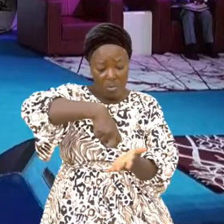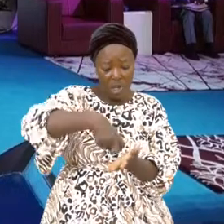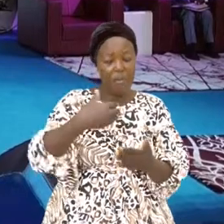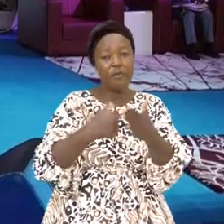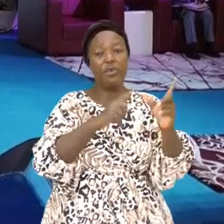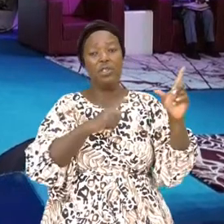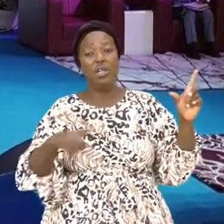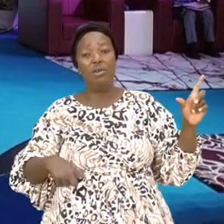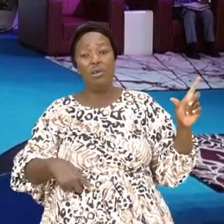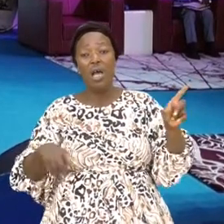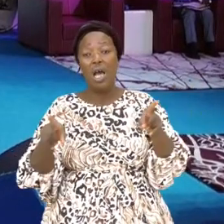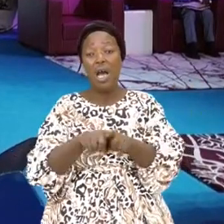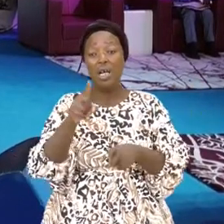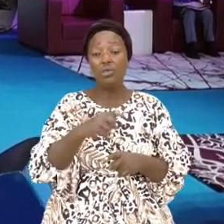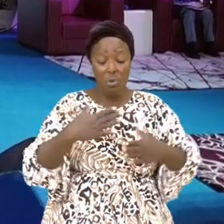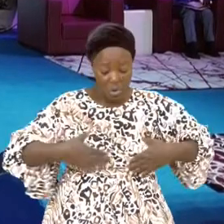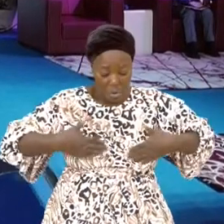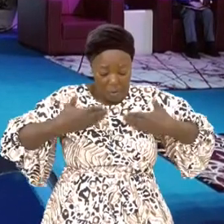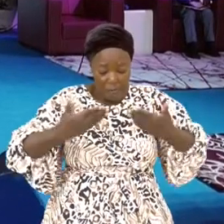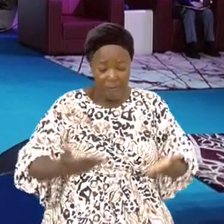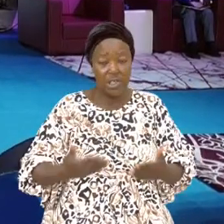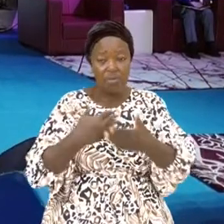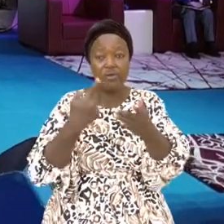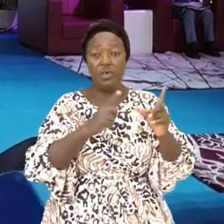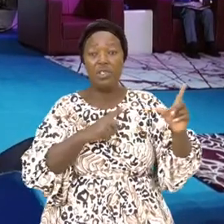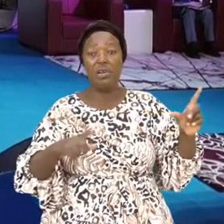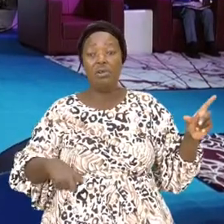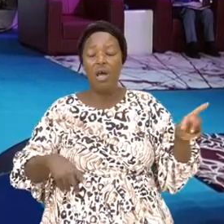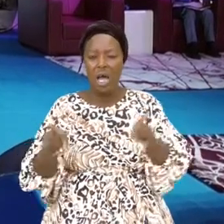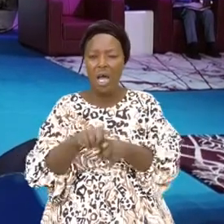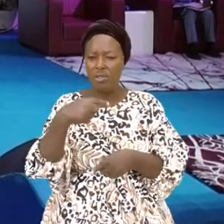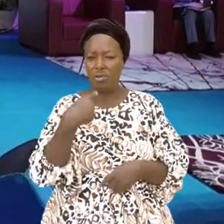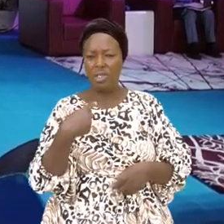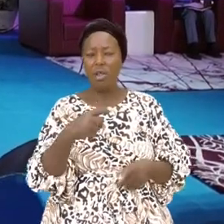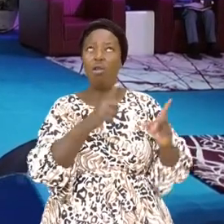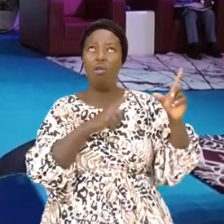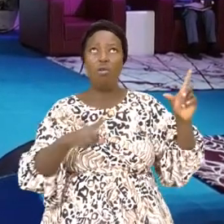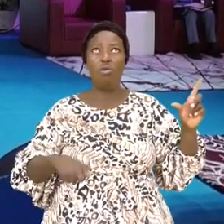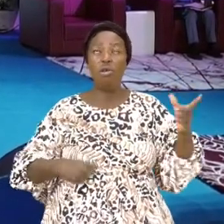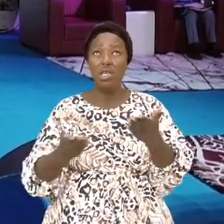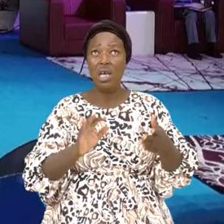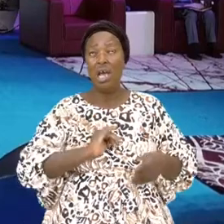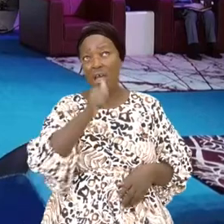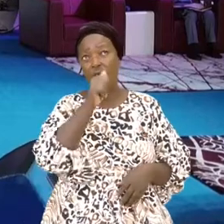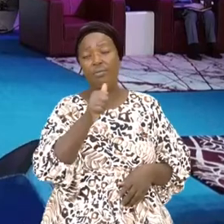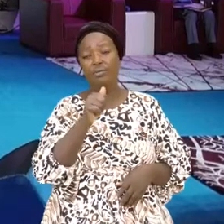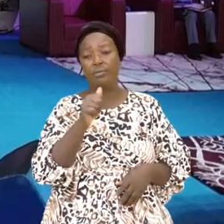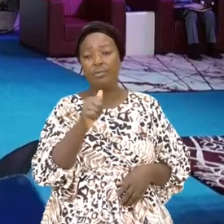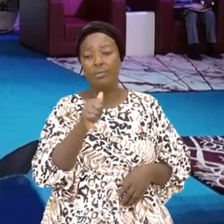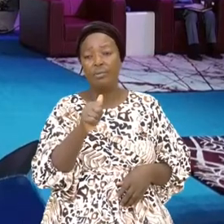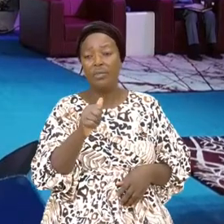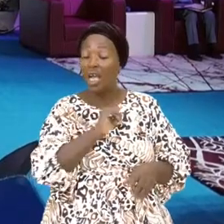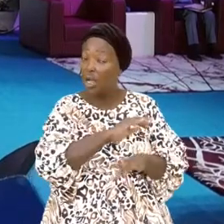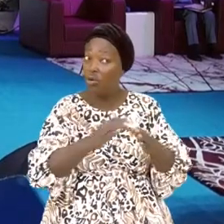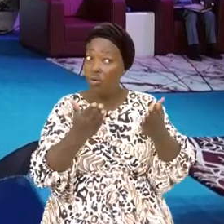Lord, as you confess before the Lord, as you say, Lord, here I am. I don't want